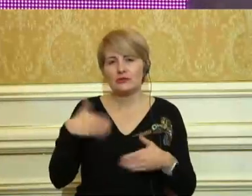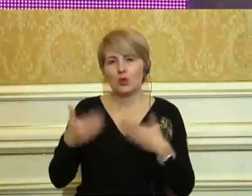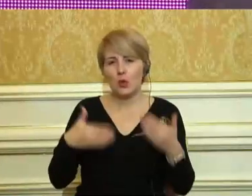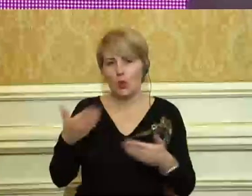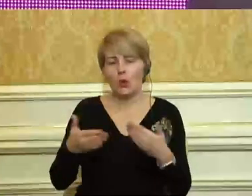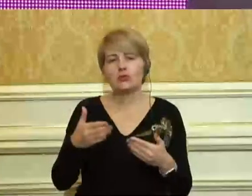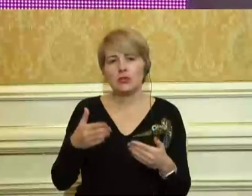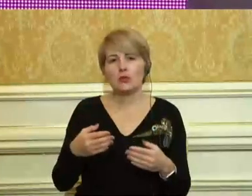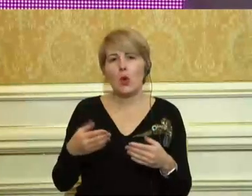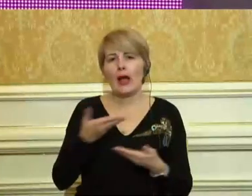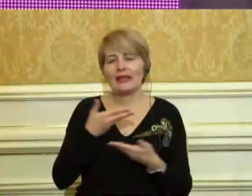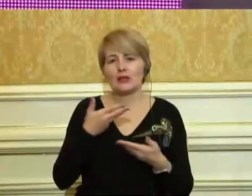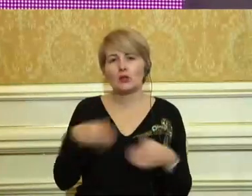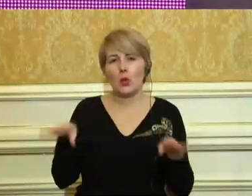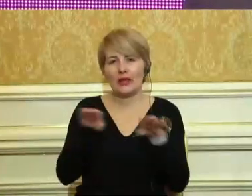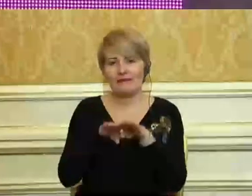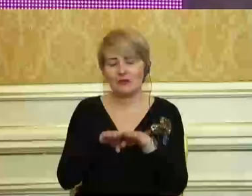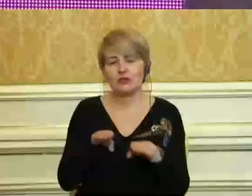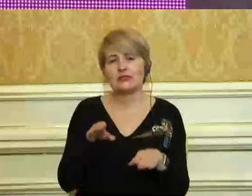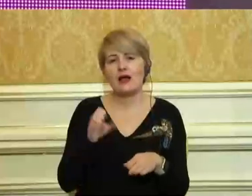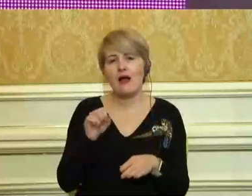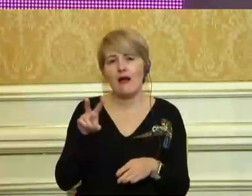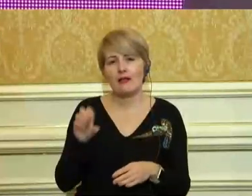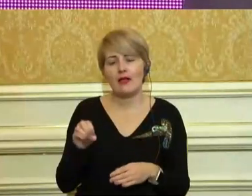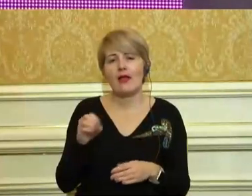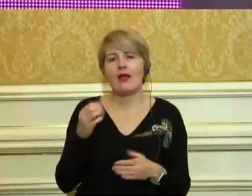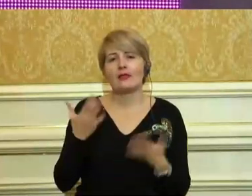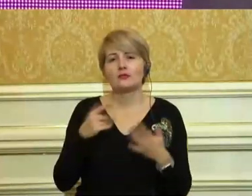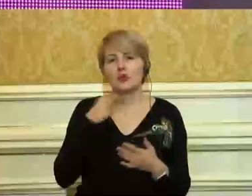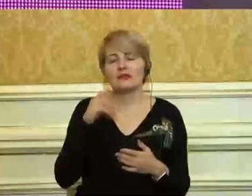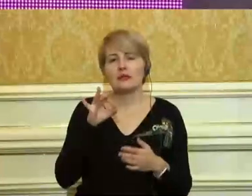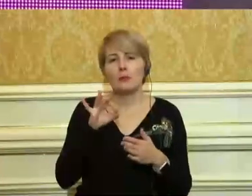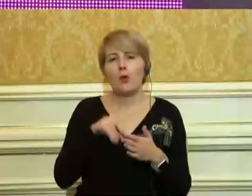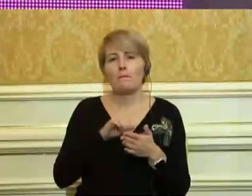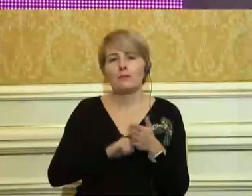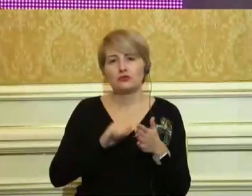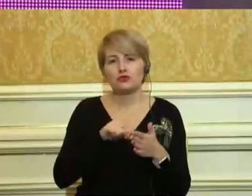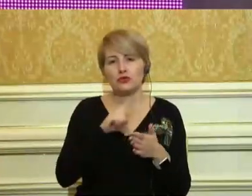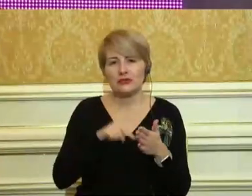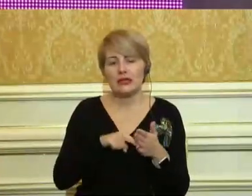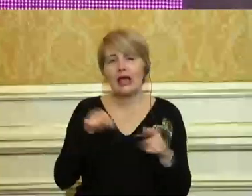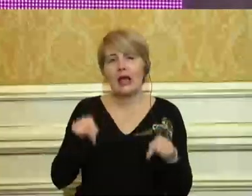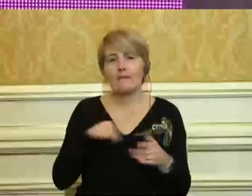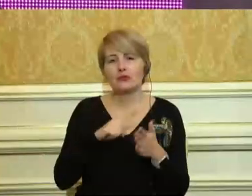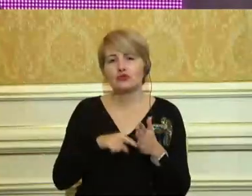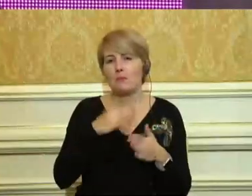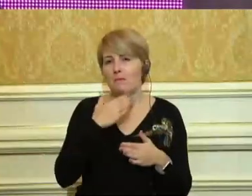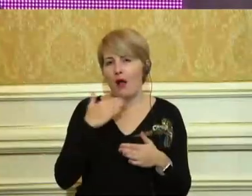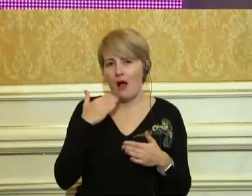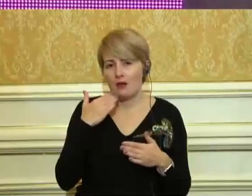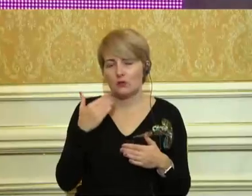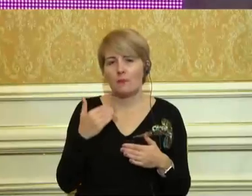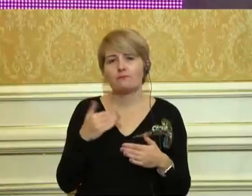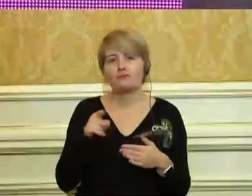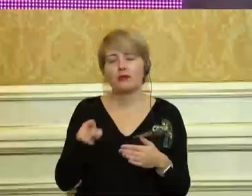world practice. So while some of the countries are very fast in reaching the equality, gender equality, some